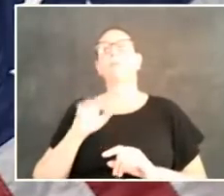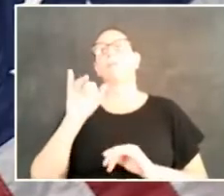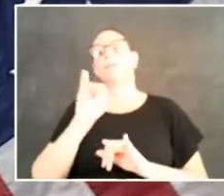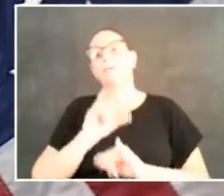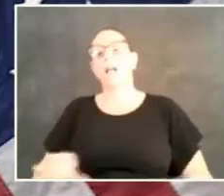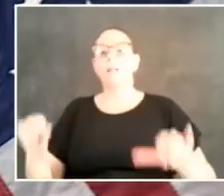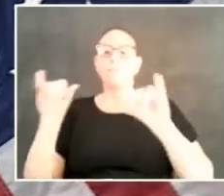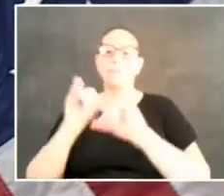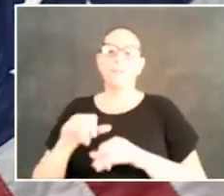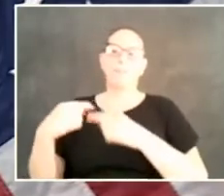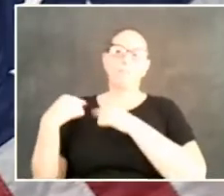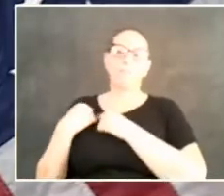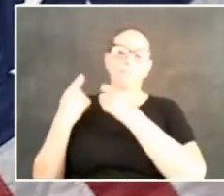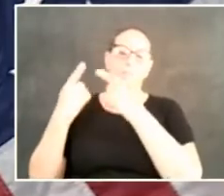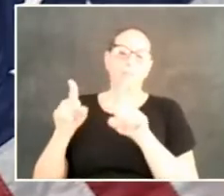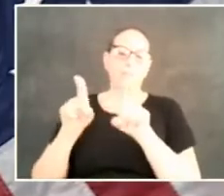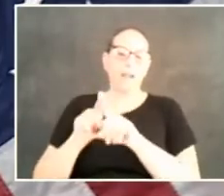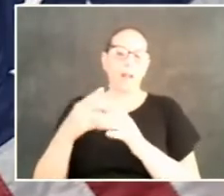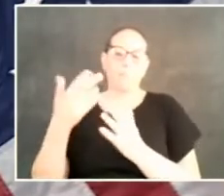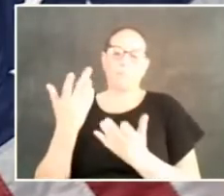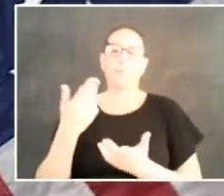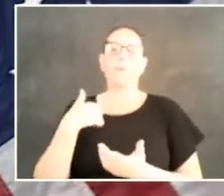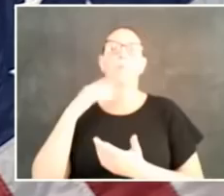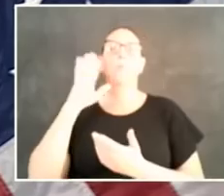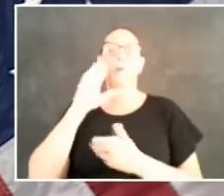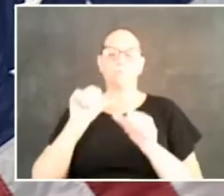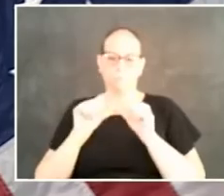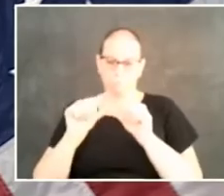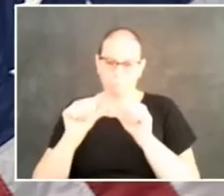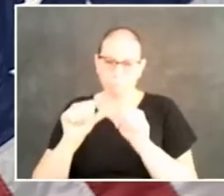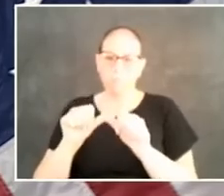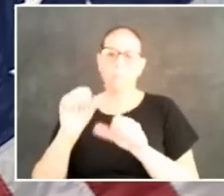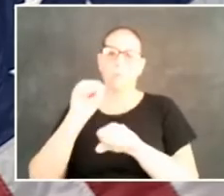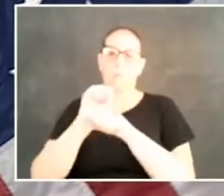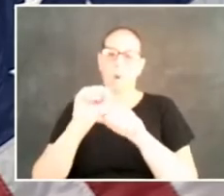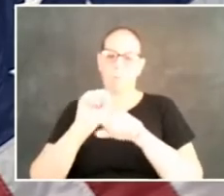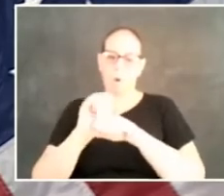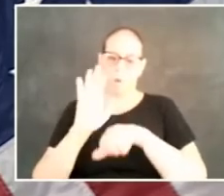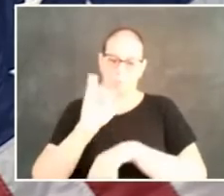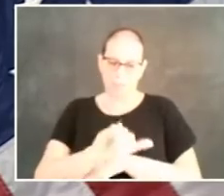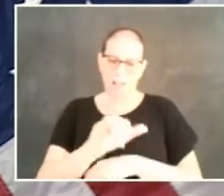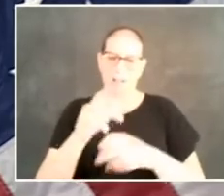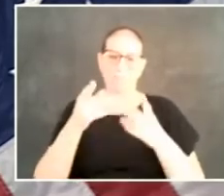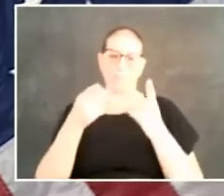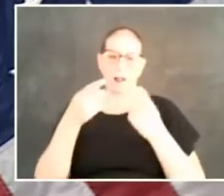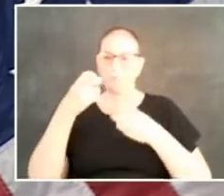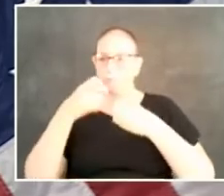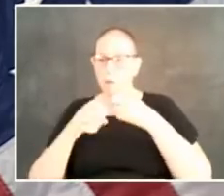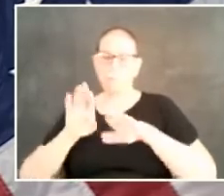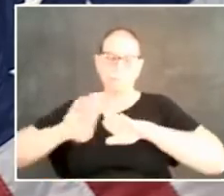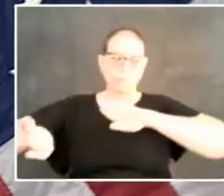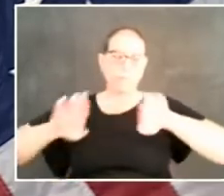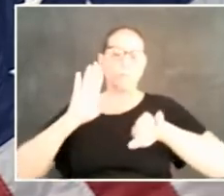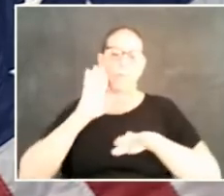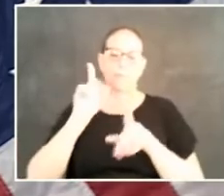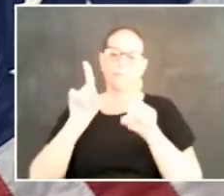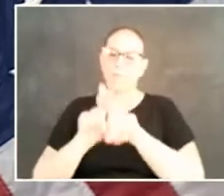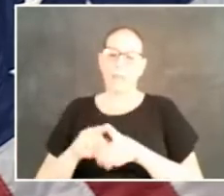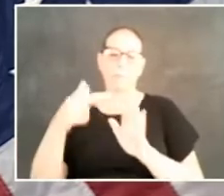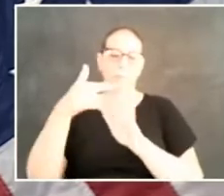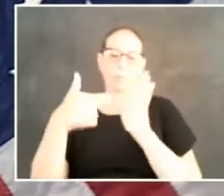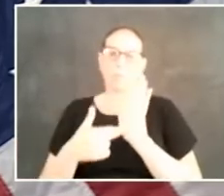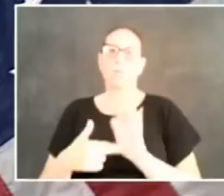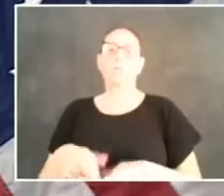just reiterate that we had tens of thousands of interactions with people all across the city yesterday. Most of